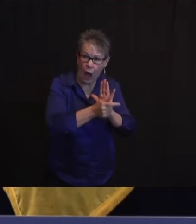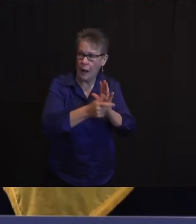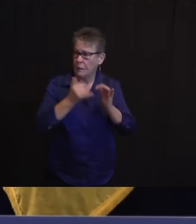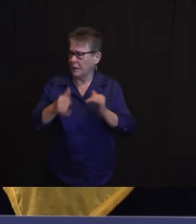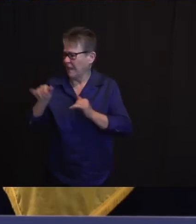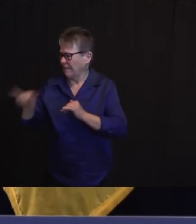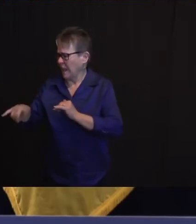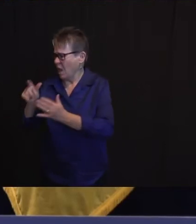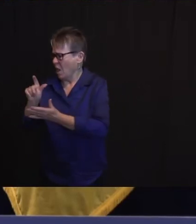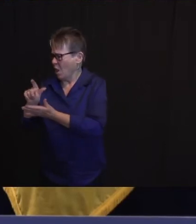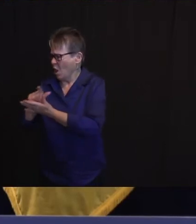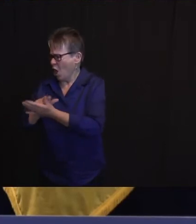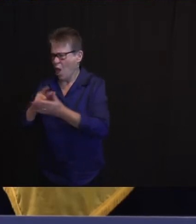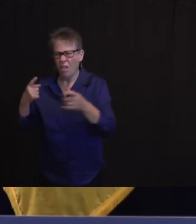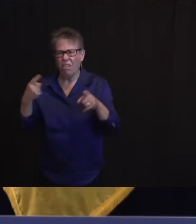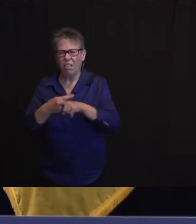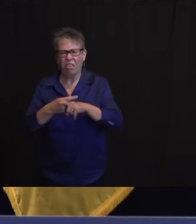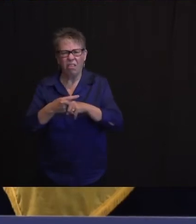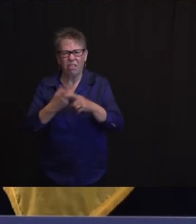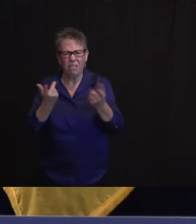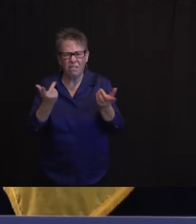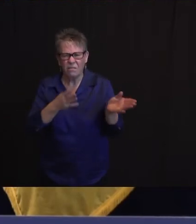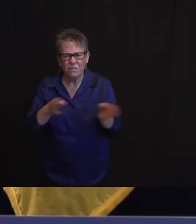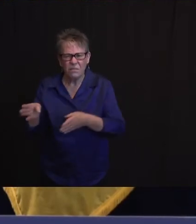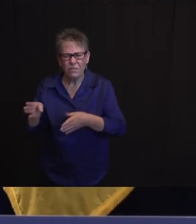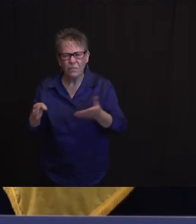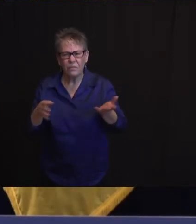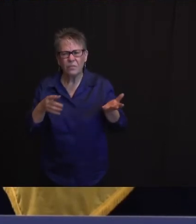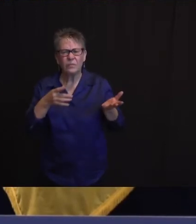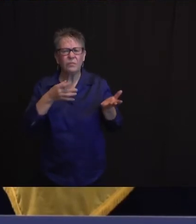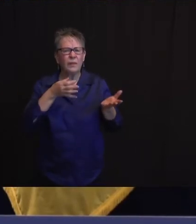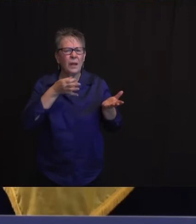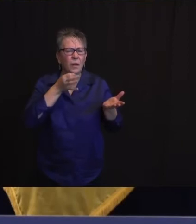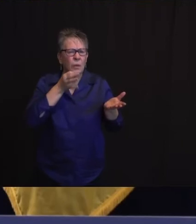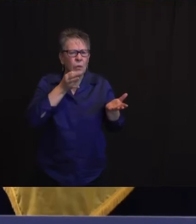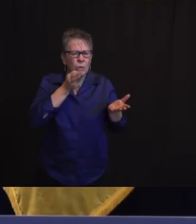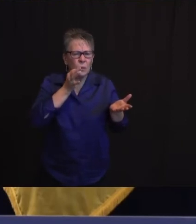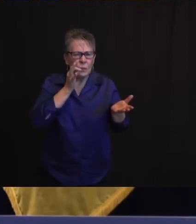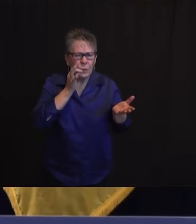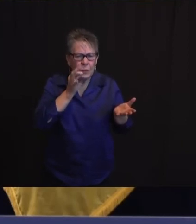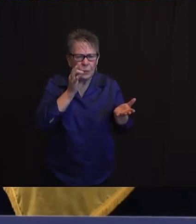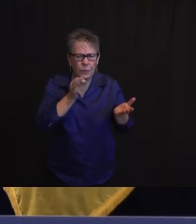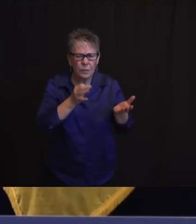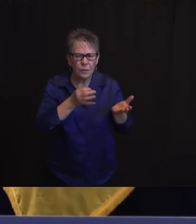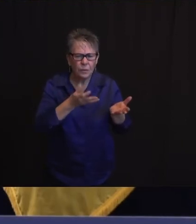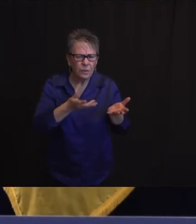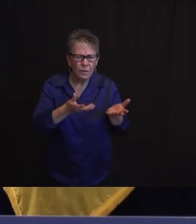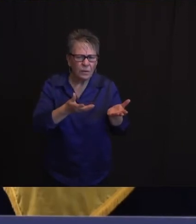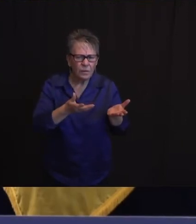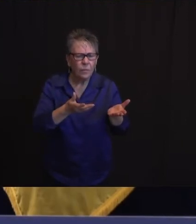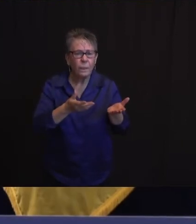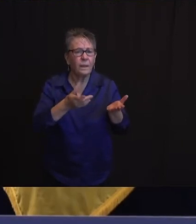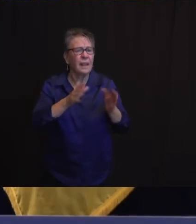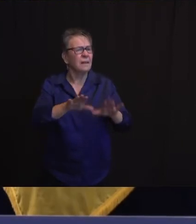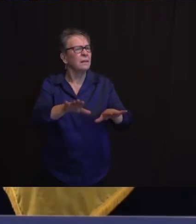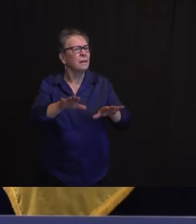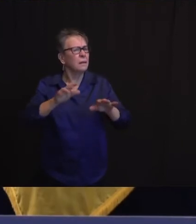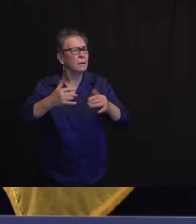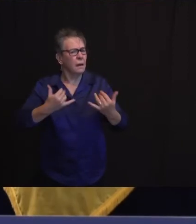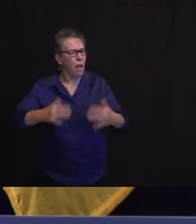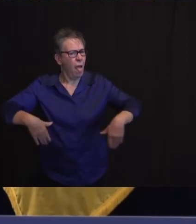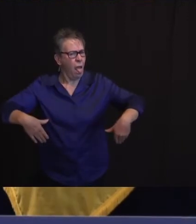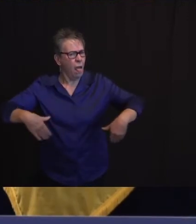I'll start with the end. Let me say unequivocally three things. It's not legal. We did not miss a